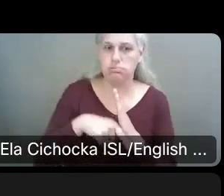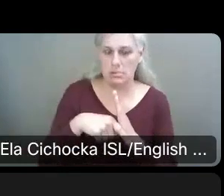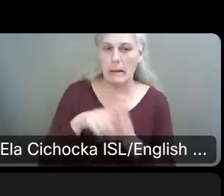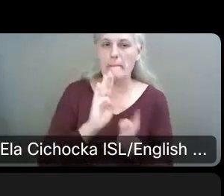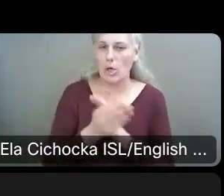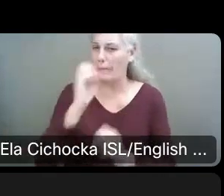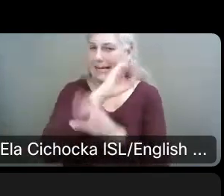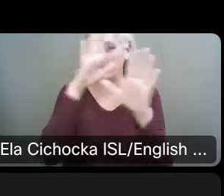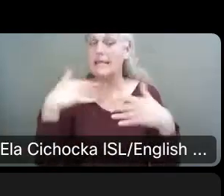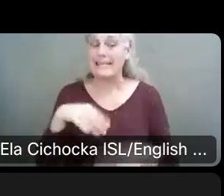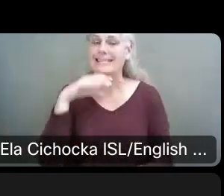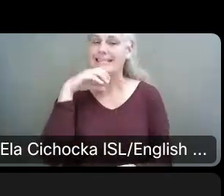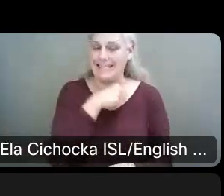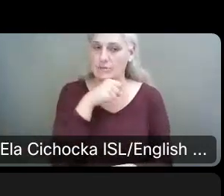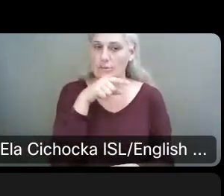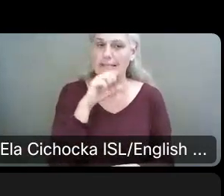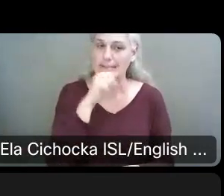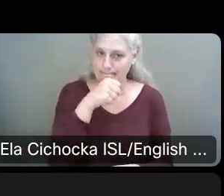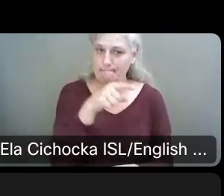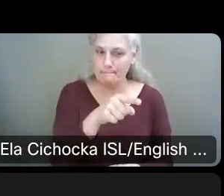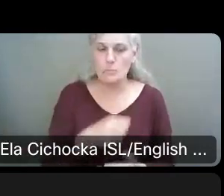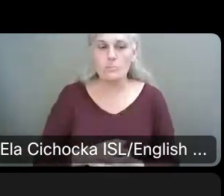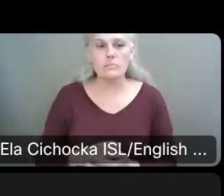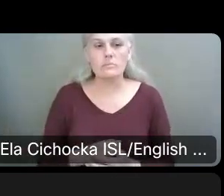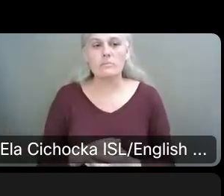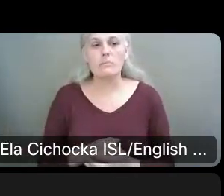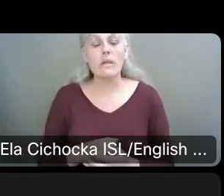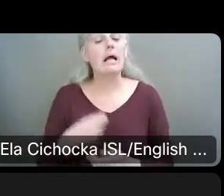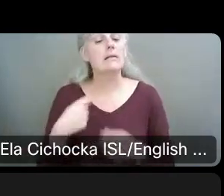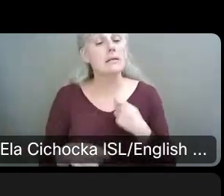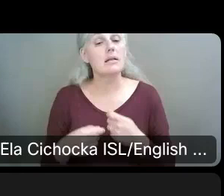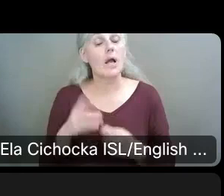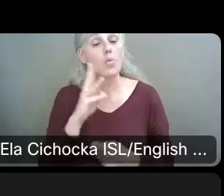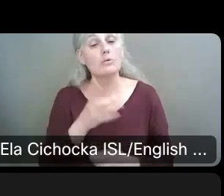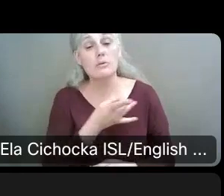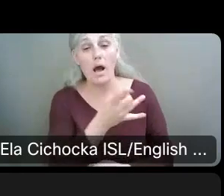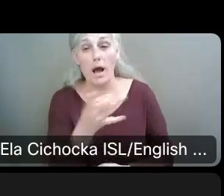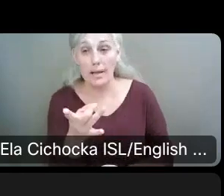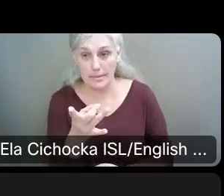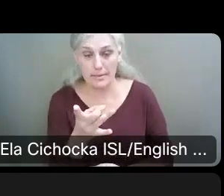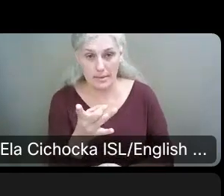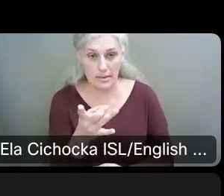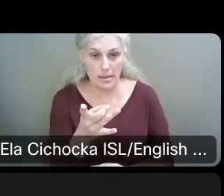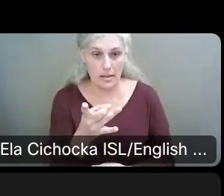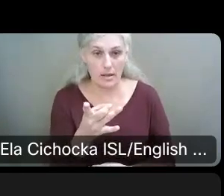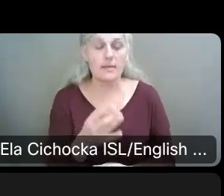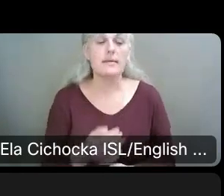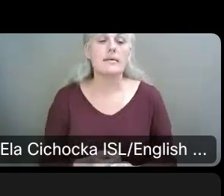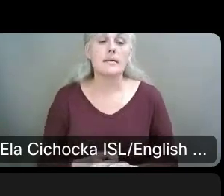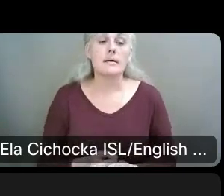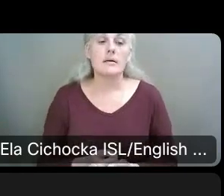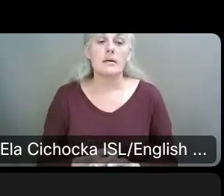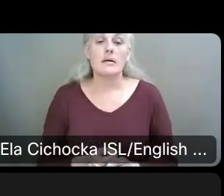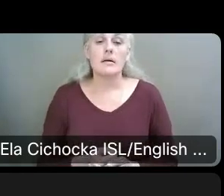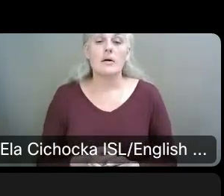so clear. And so, what I'm going to ask now is, if we're to have a